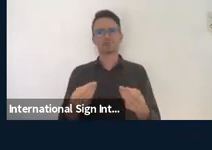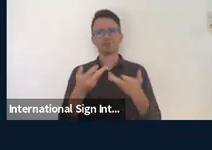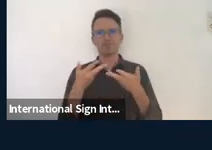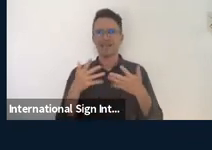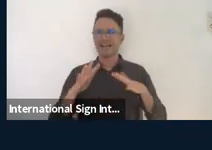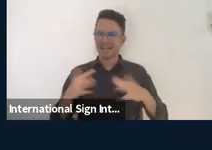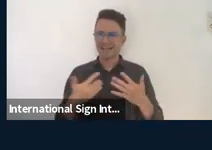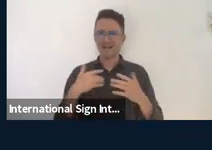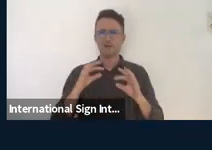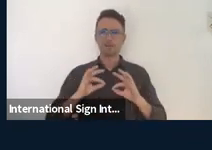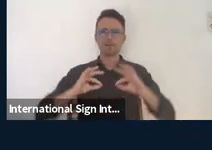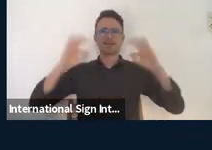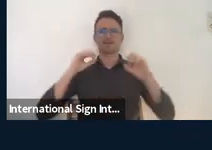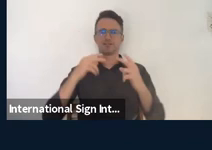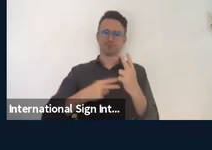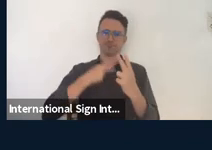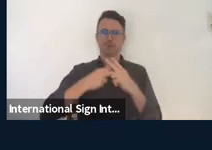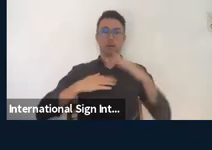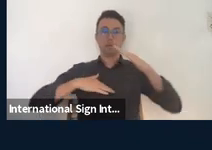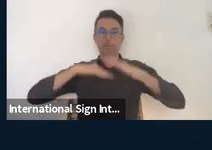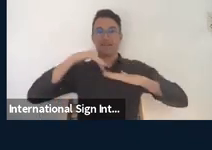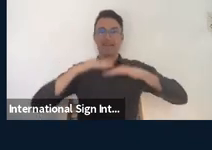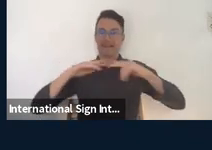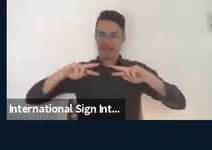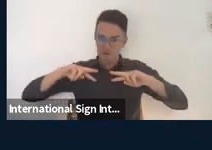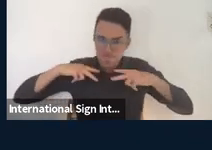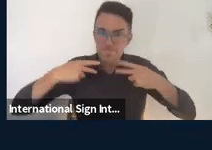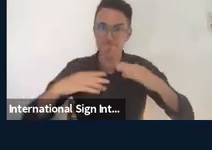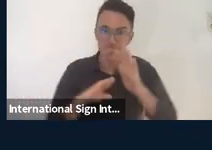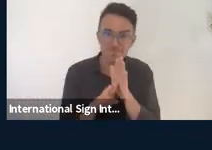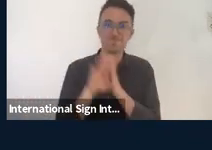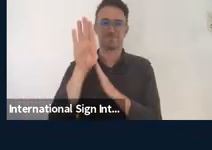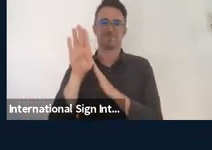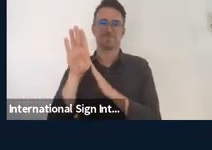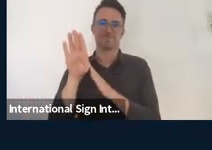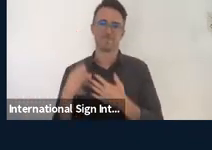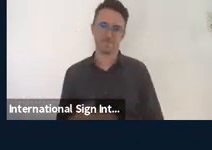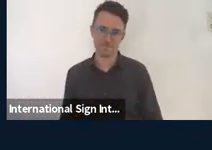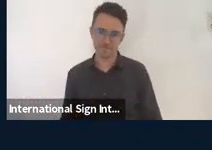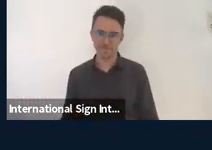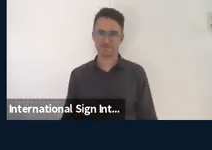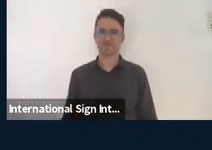colleague, Ms. Julia Genth, also here in Geneva. And Julia should take the floor now. Thank you, Julia.